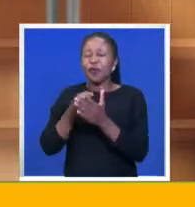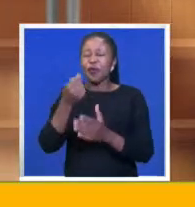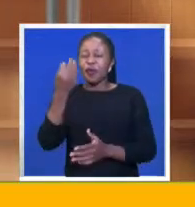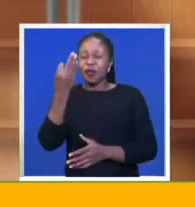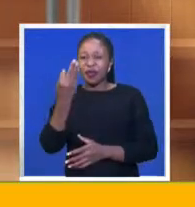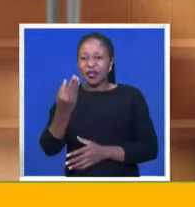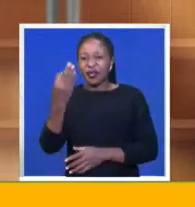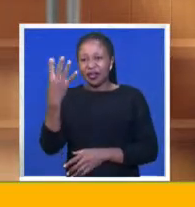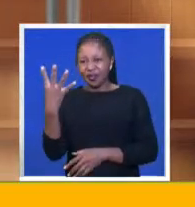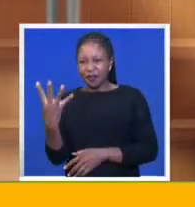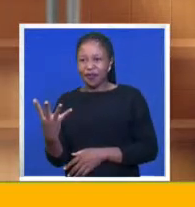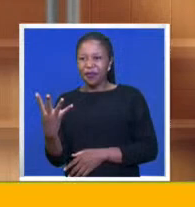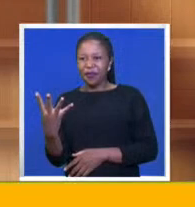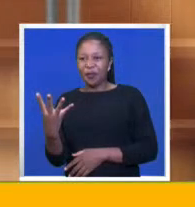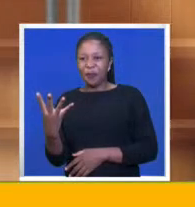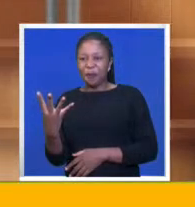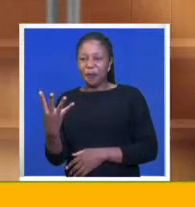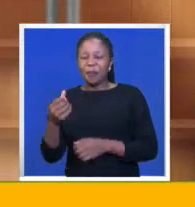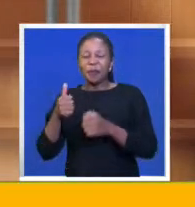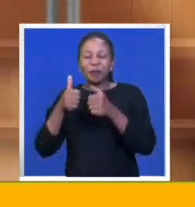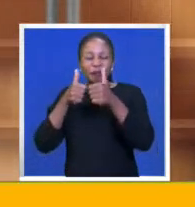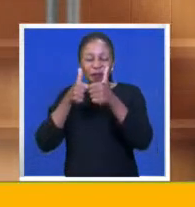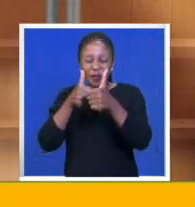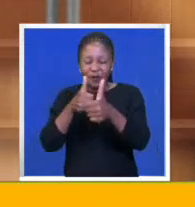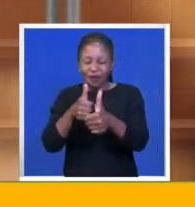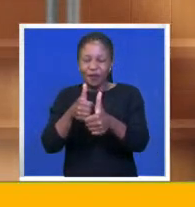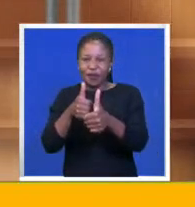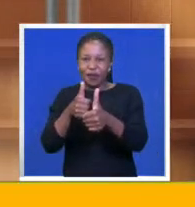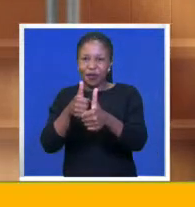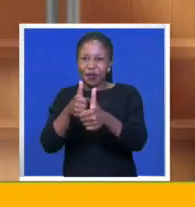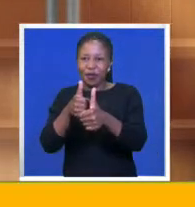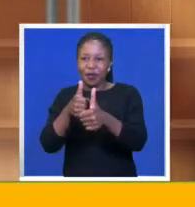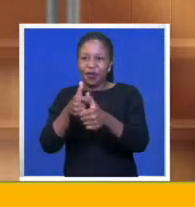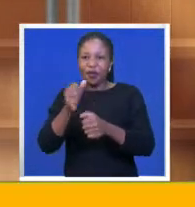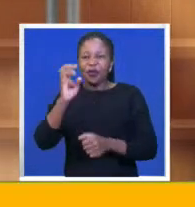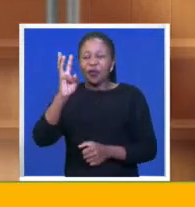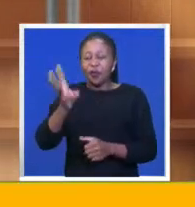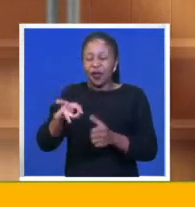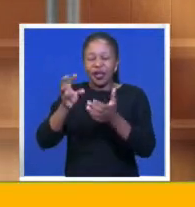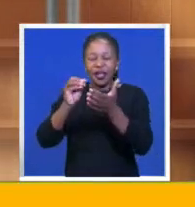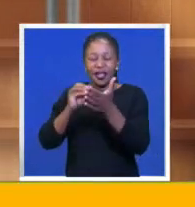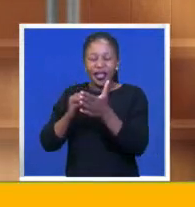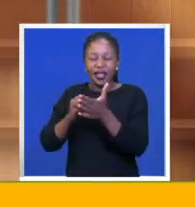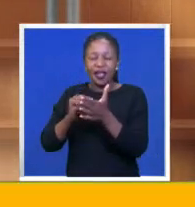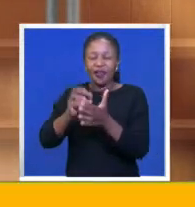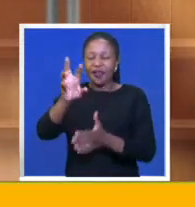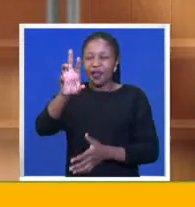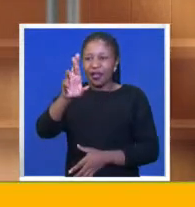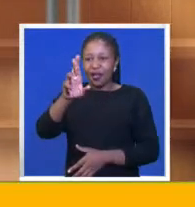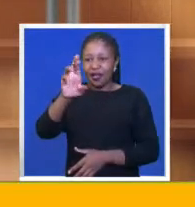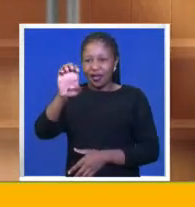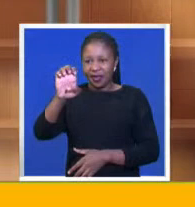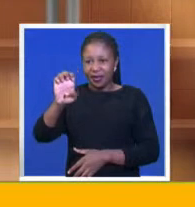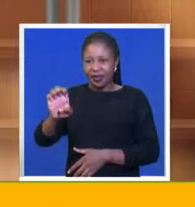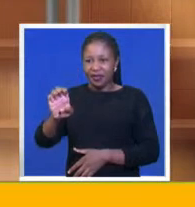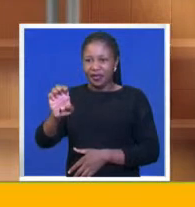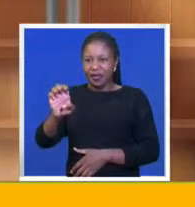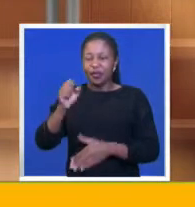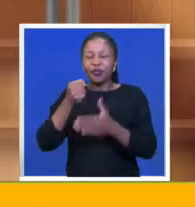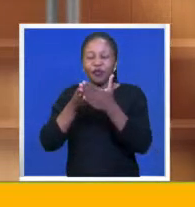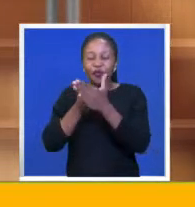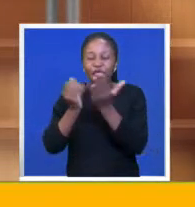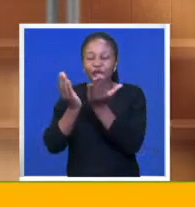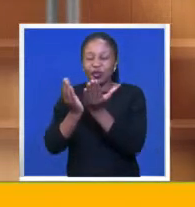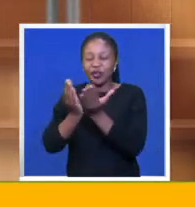4s. From 3 p.m. until 3:30 p.m. is religious education again for the